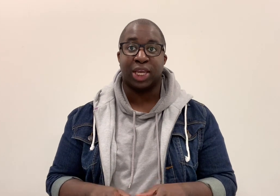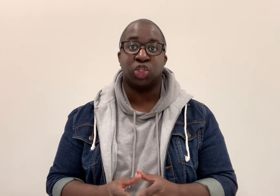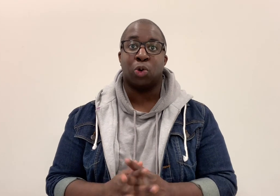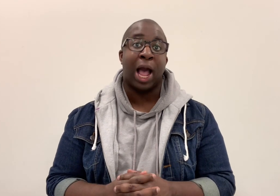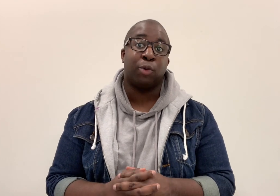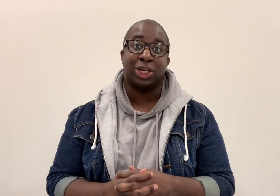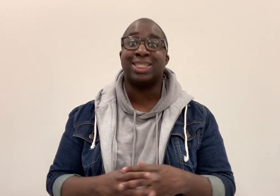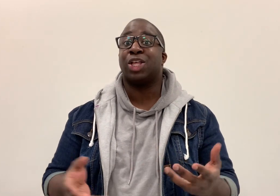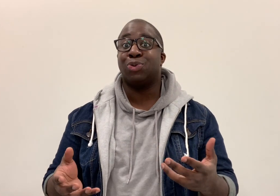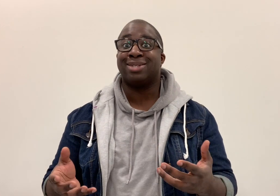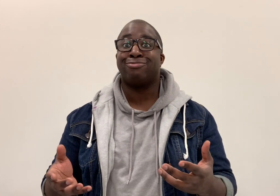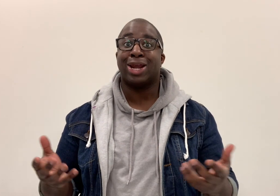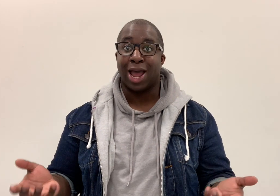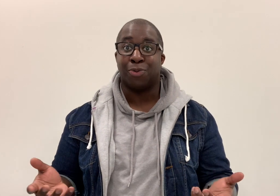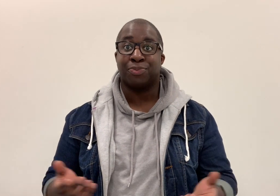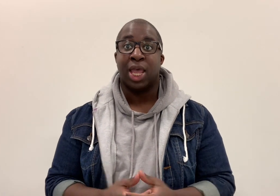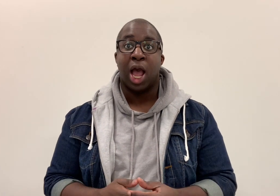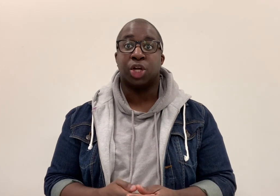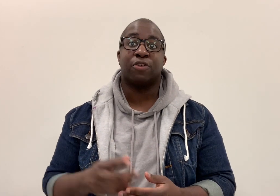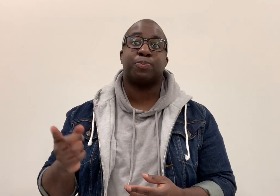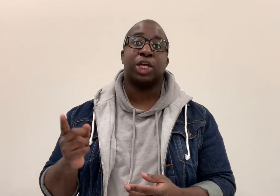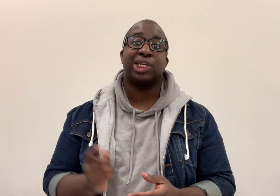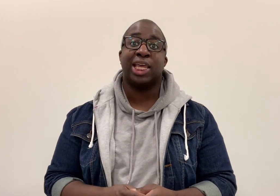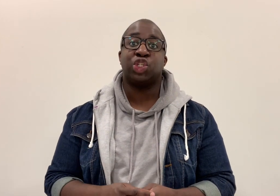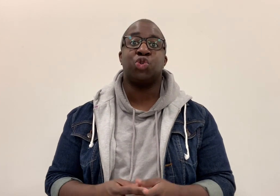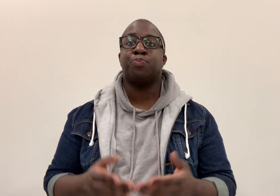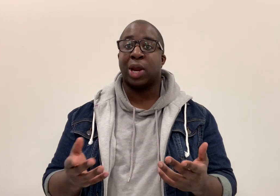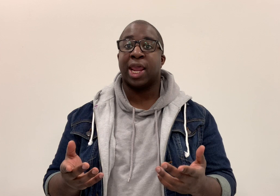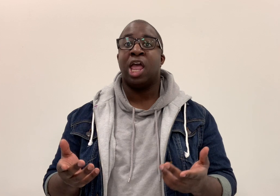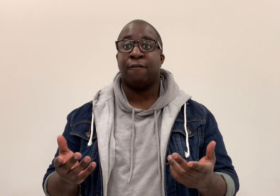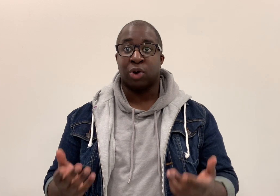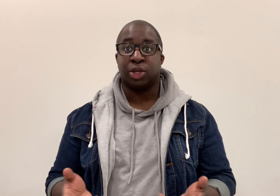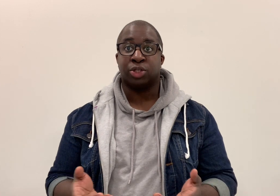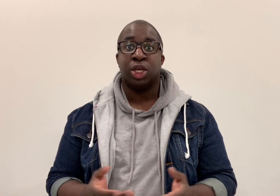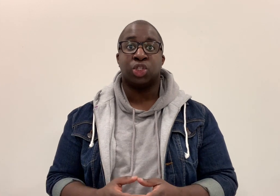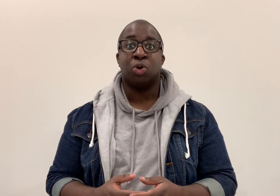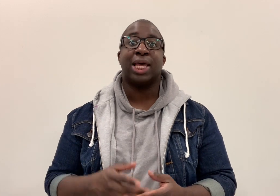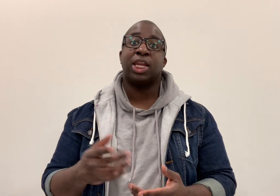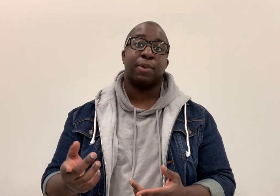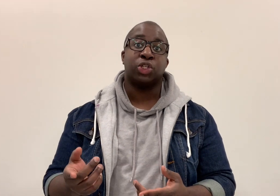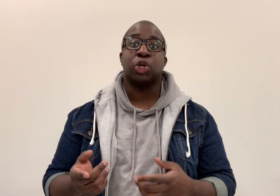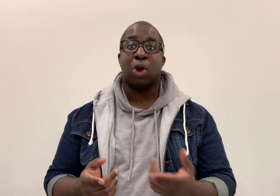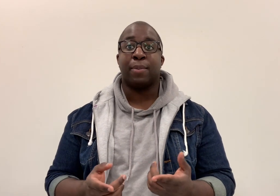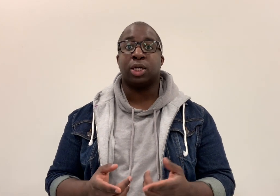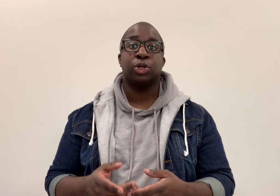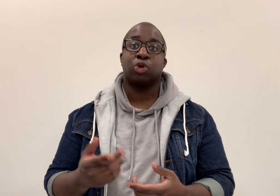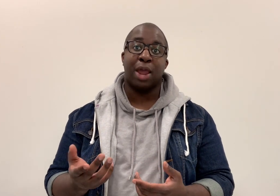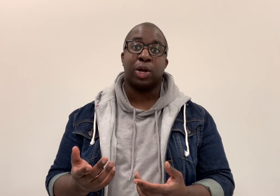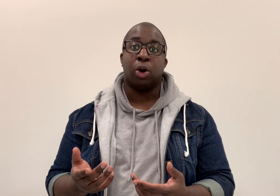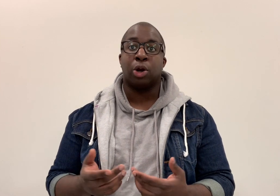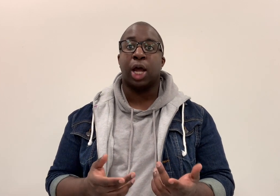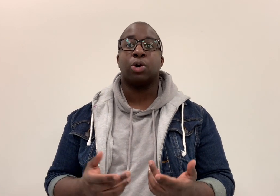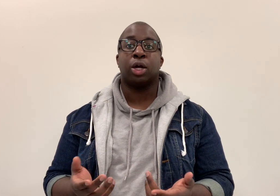for this week, so I'm going to tell you it right now. Our service project is to pray for others. So send an email to your grandma or